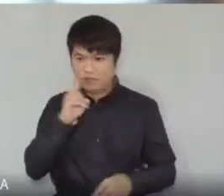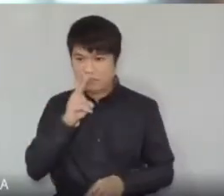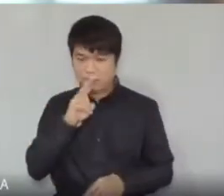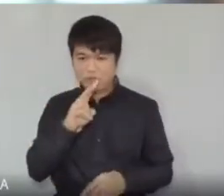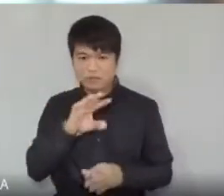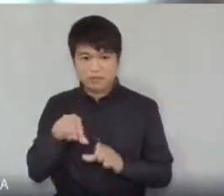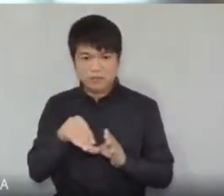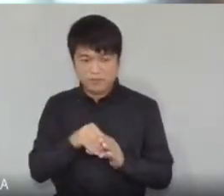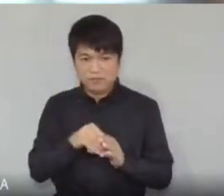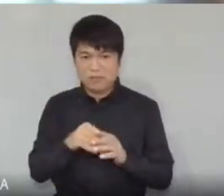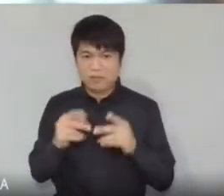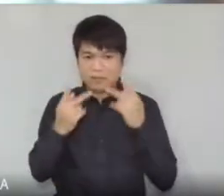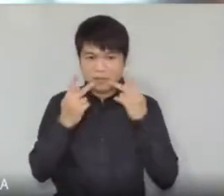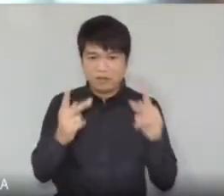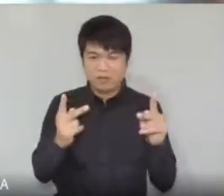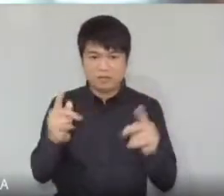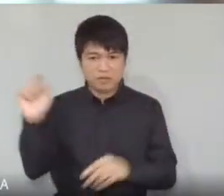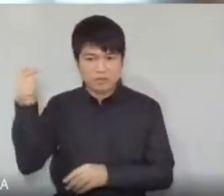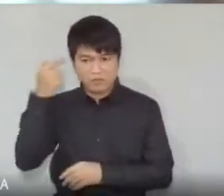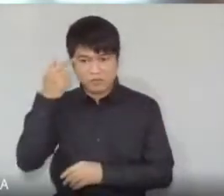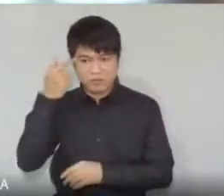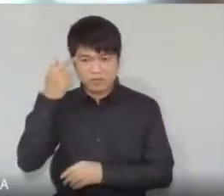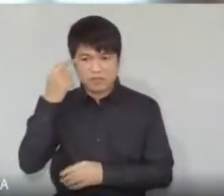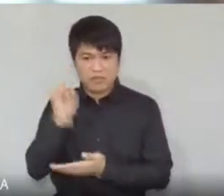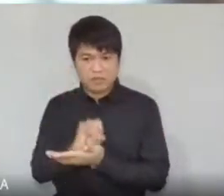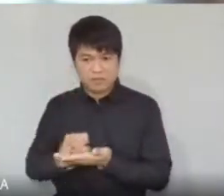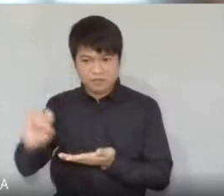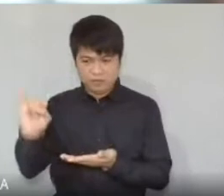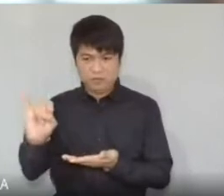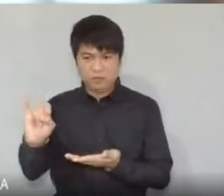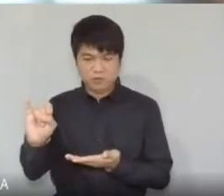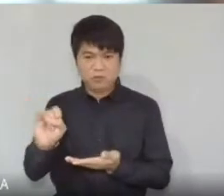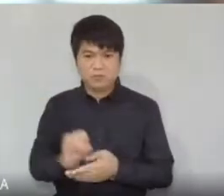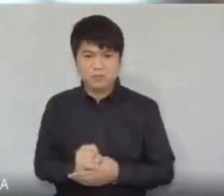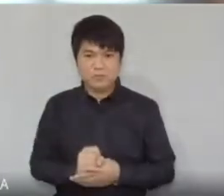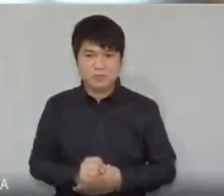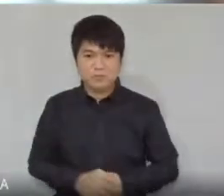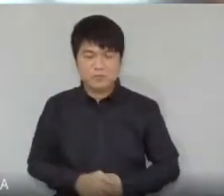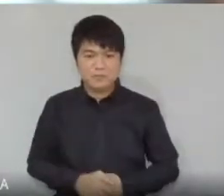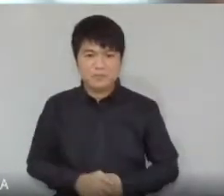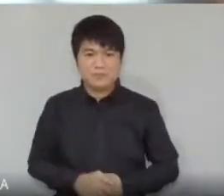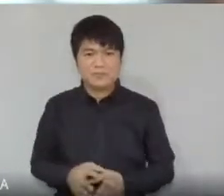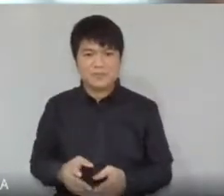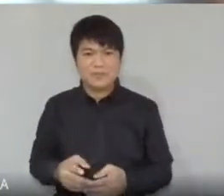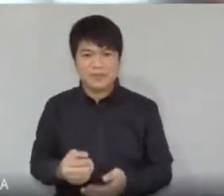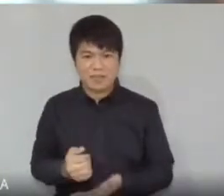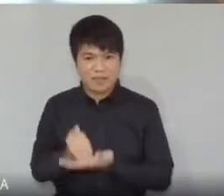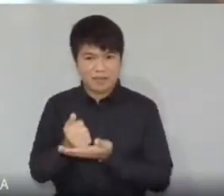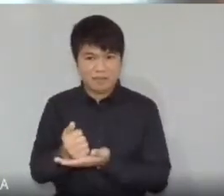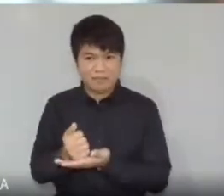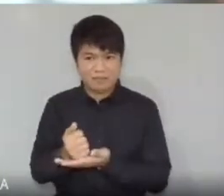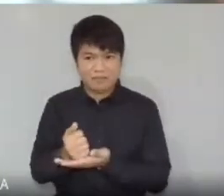caring healthcare provider networks under the Universal Healthcare Law. These projects are in keeping with the